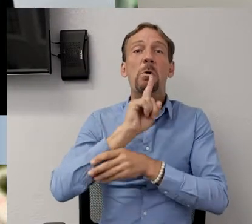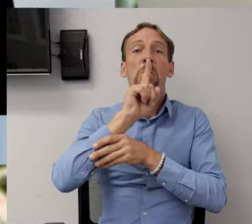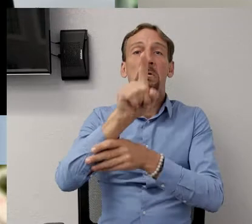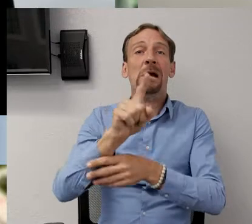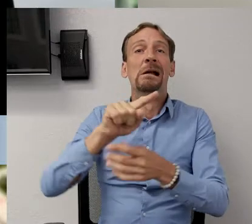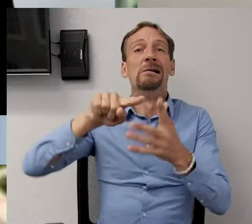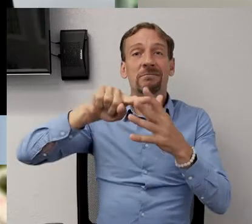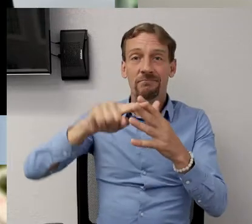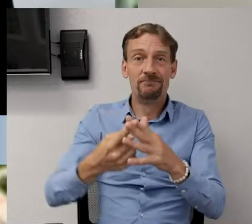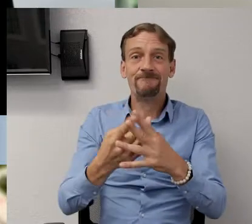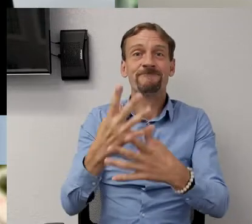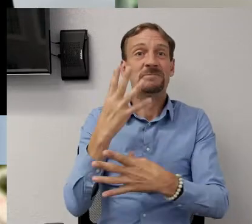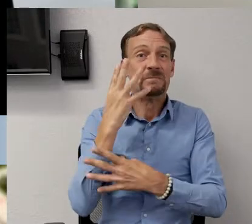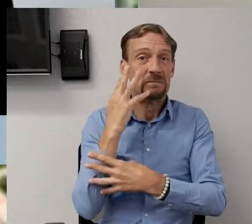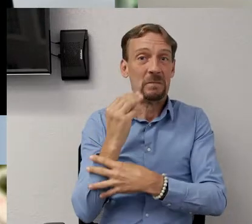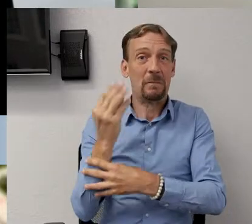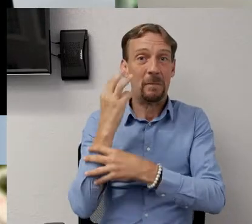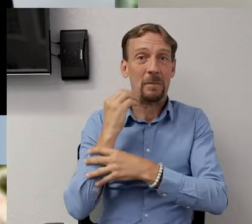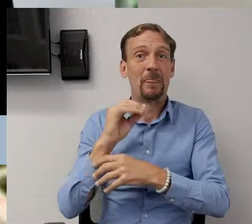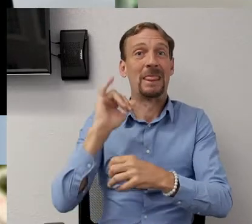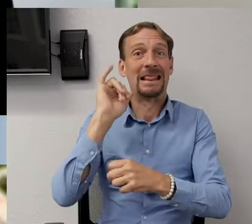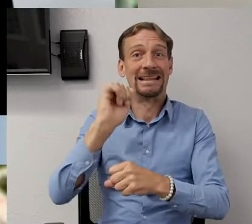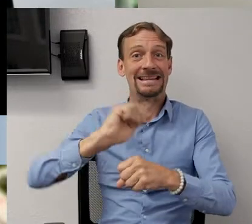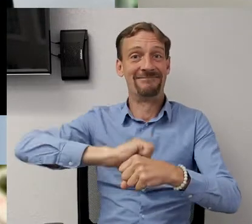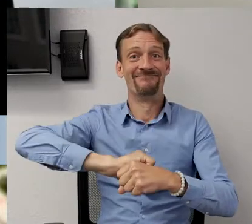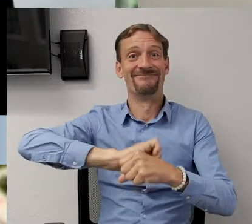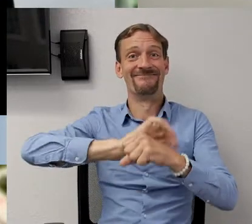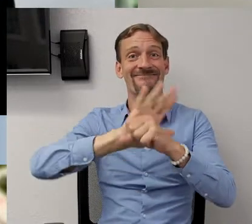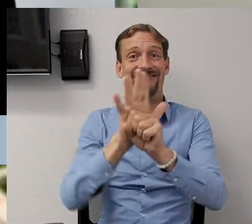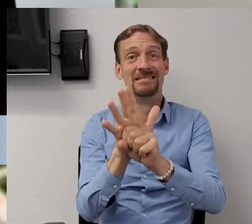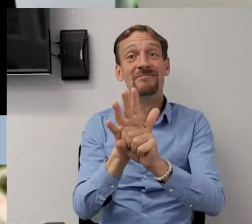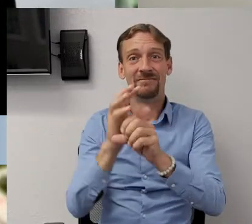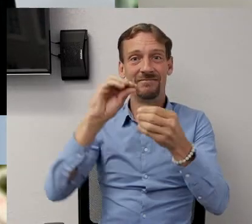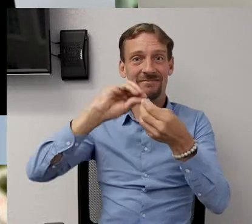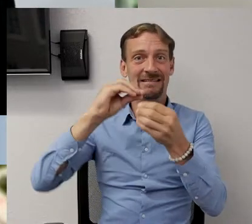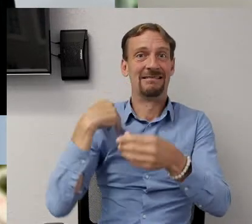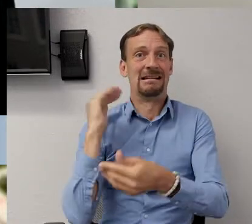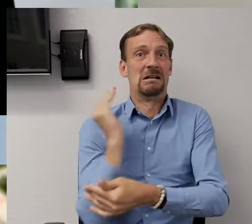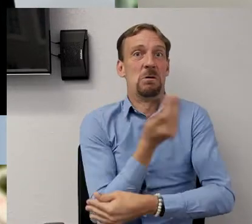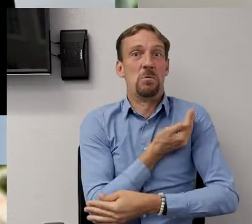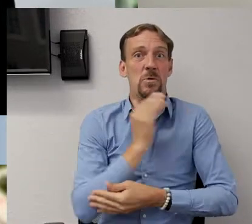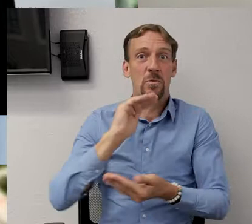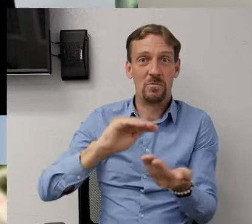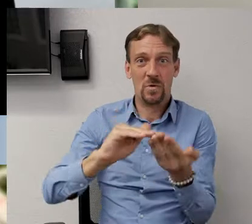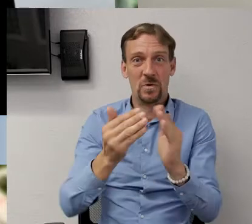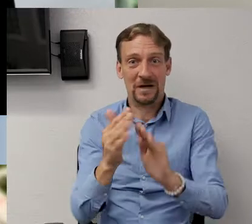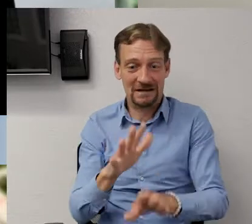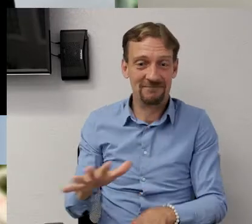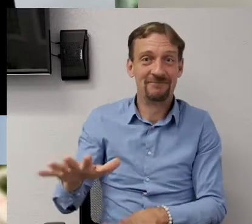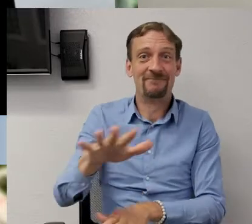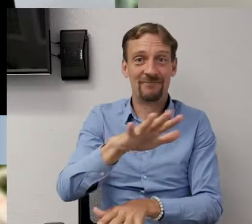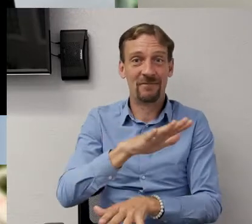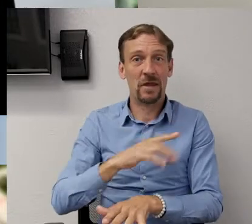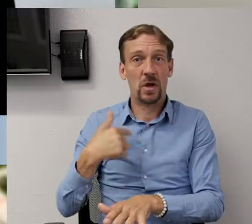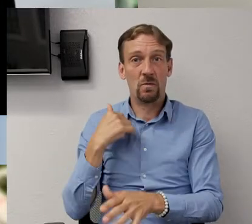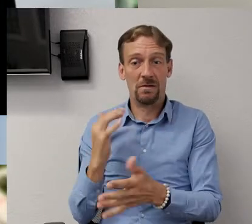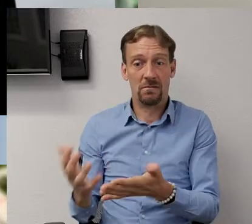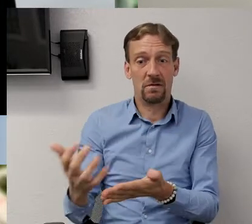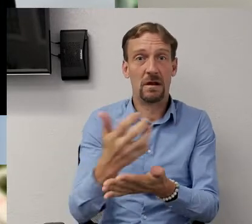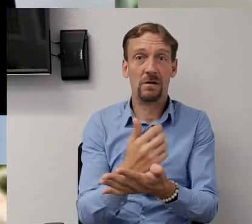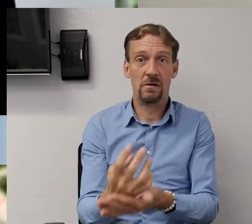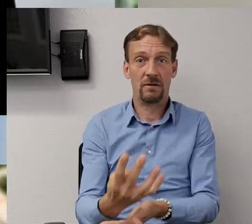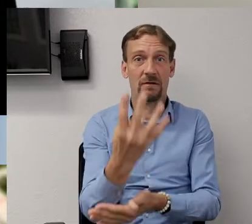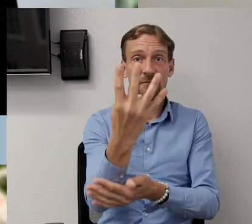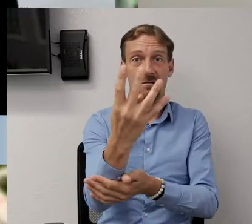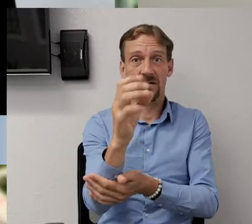to experience the presence of the coronavirus in our community. We actually collected 4